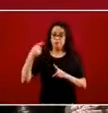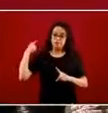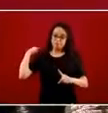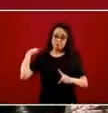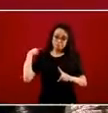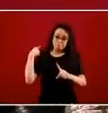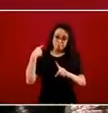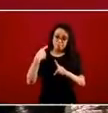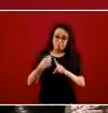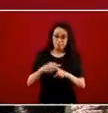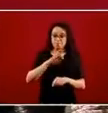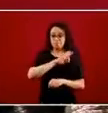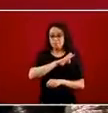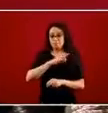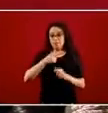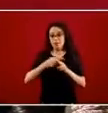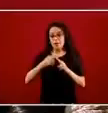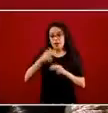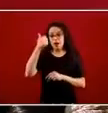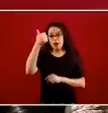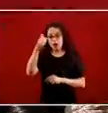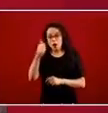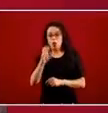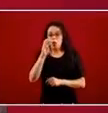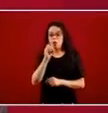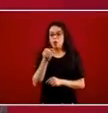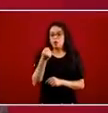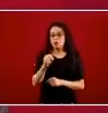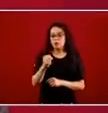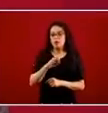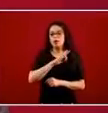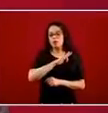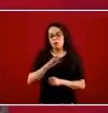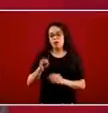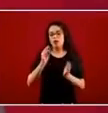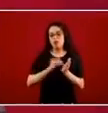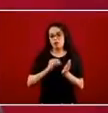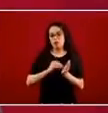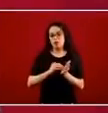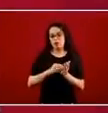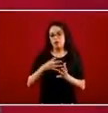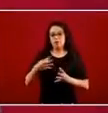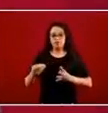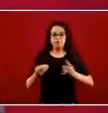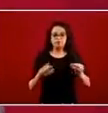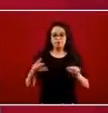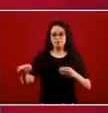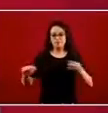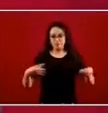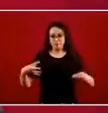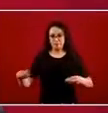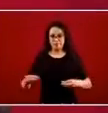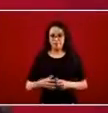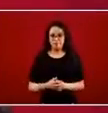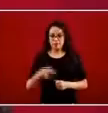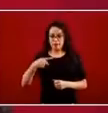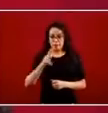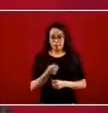epidemic, even all the way till August or even September. We could still be having active